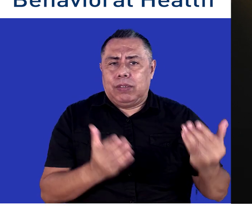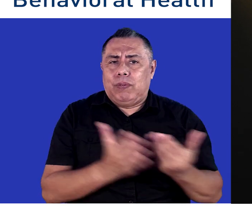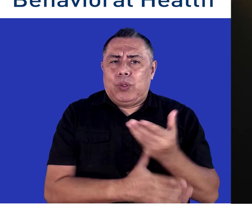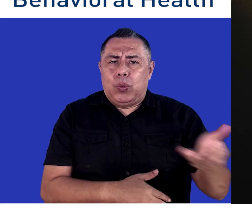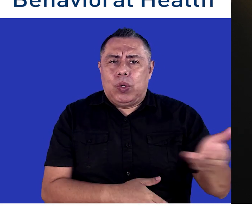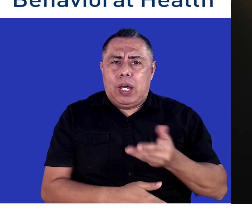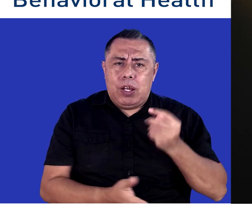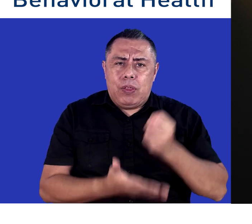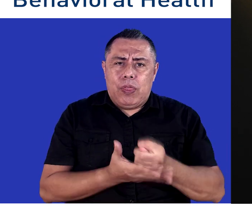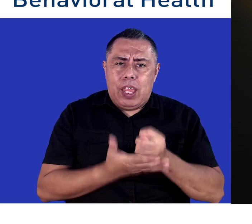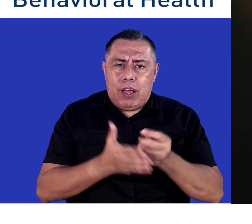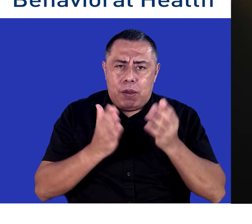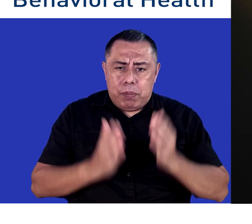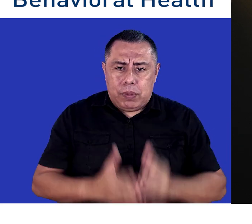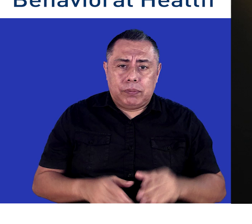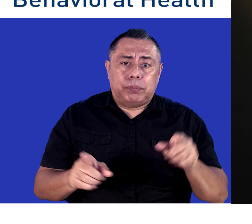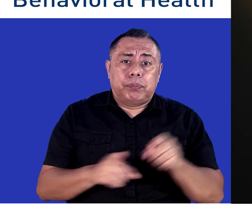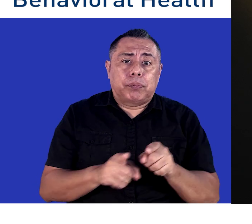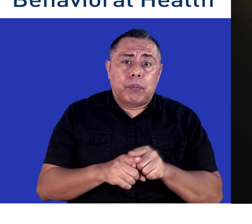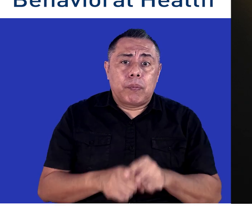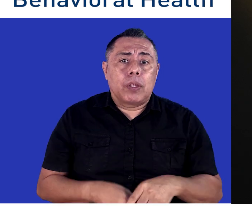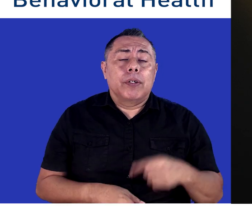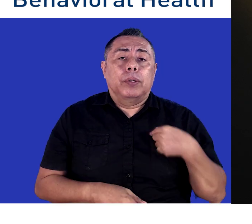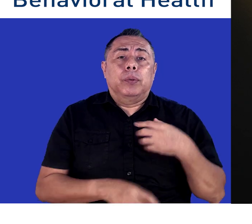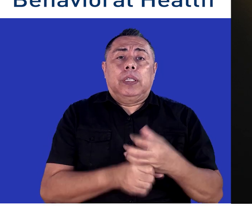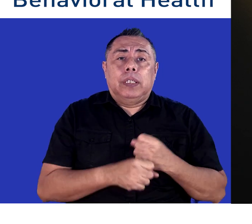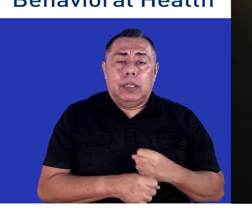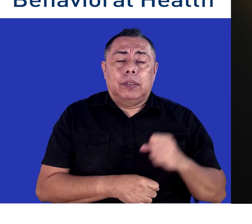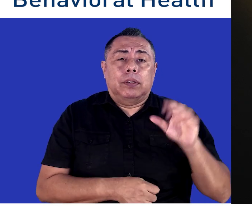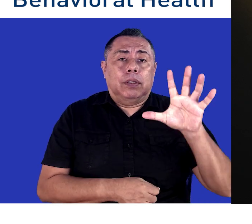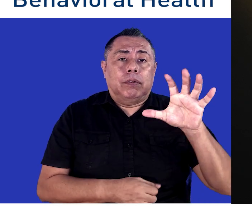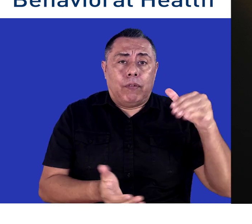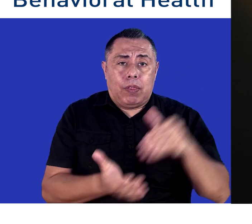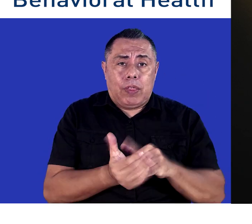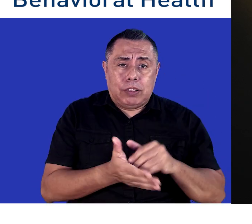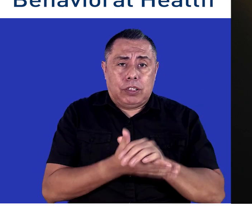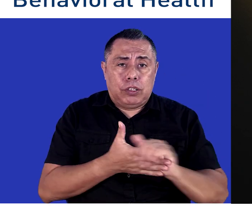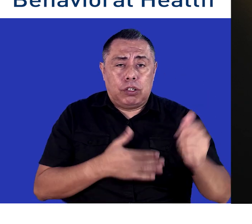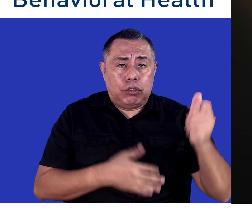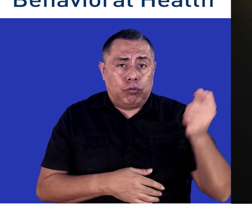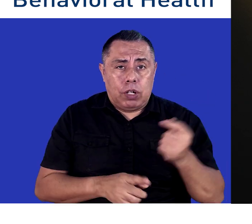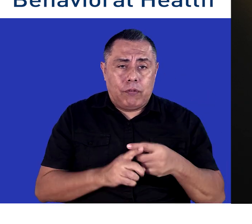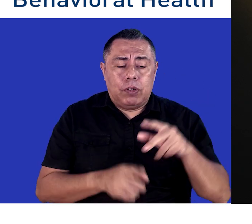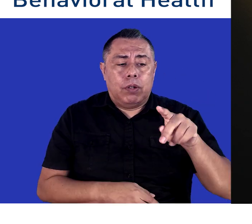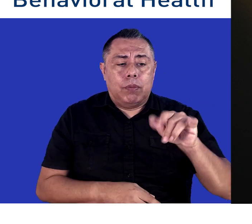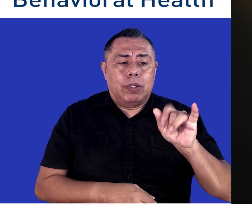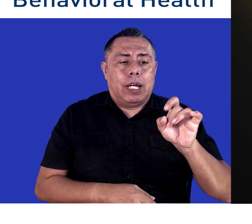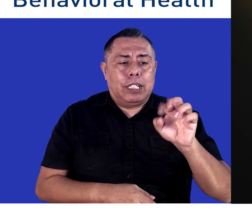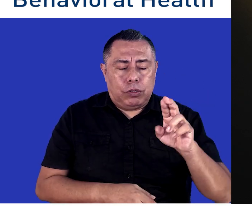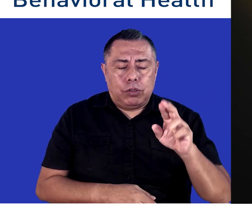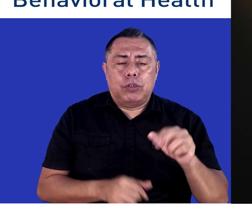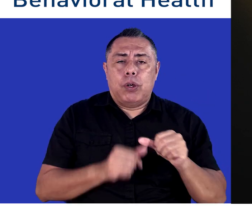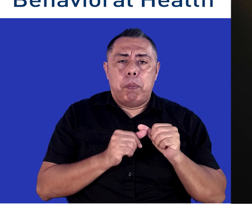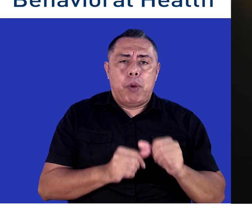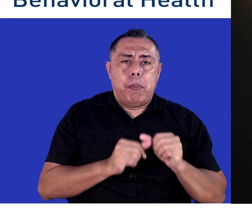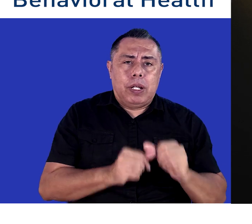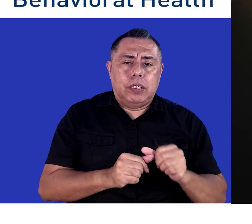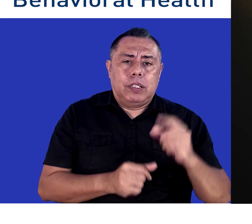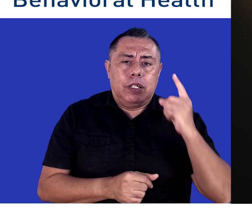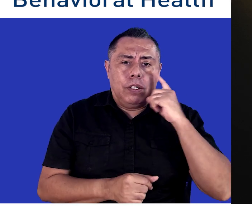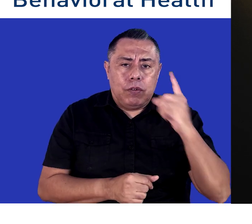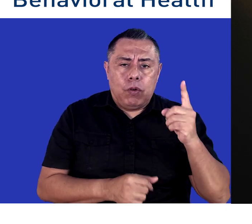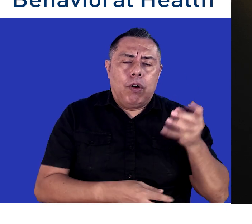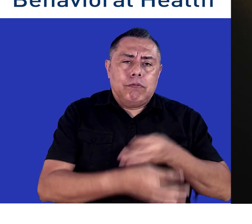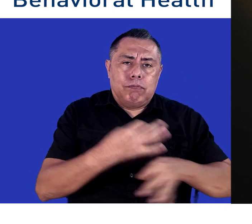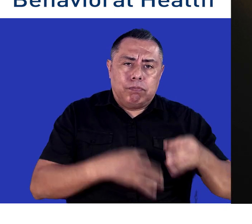needs of the newly hired therapist. WET also acquired nearly a $500,000 grant from Kaiser Permanente to offset the salary of